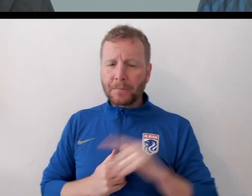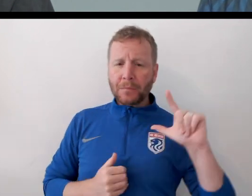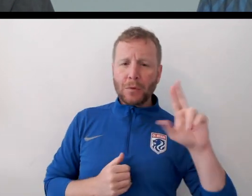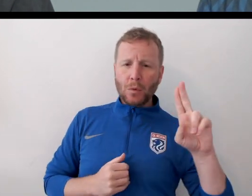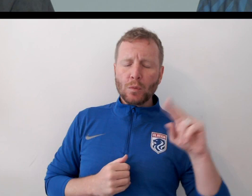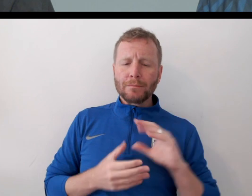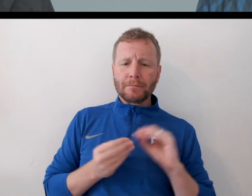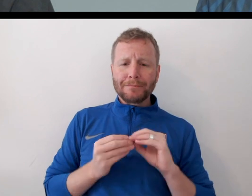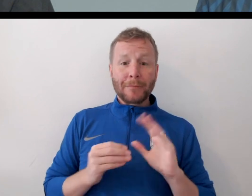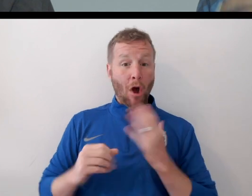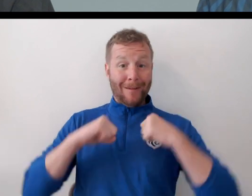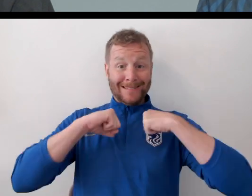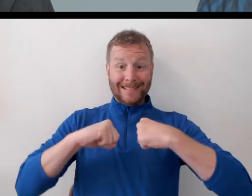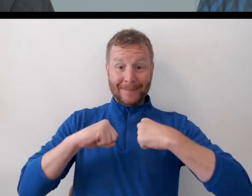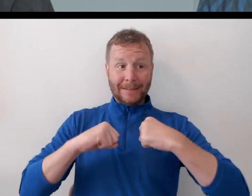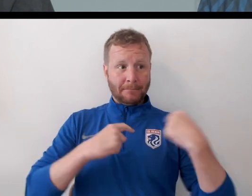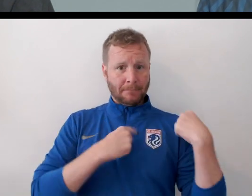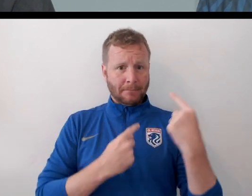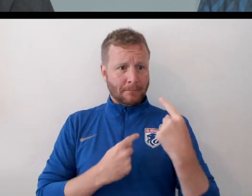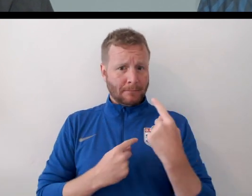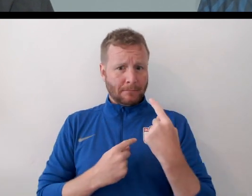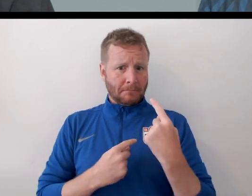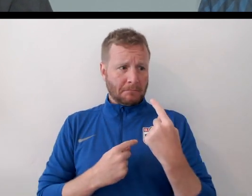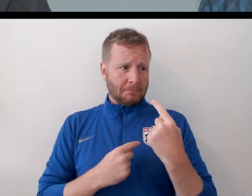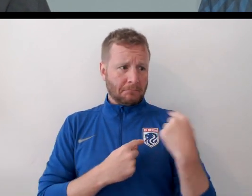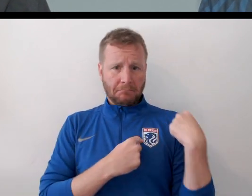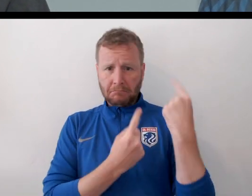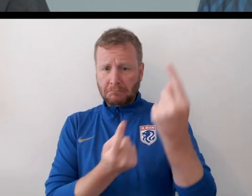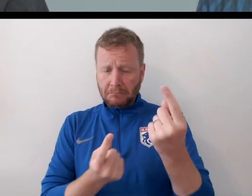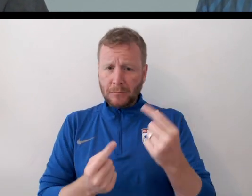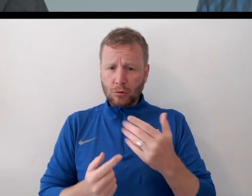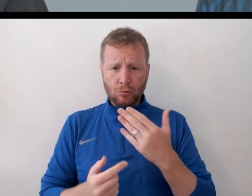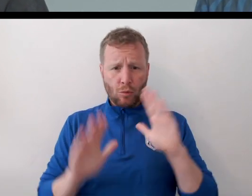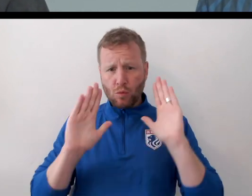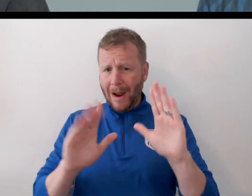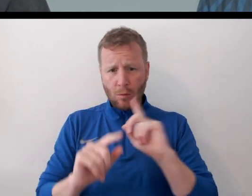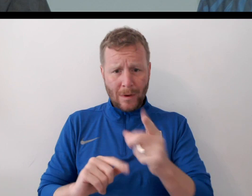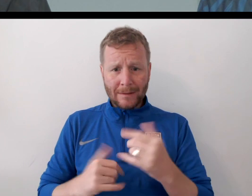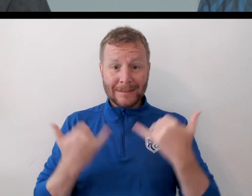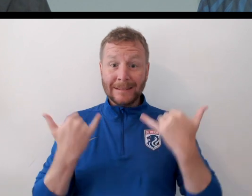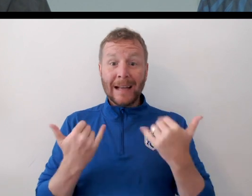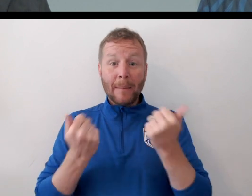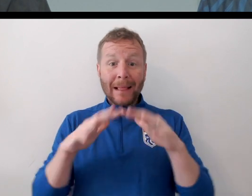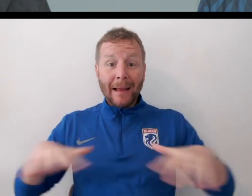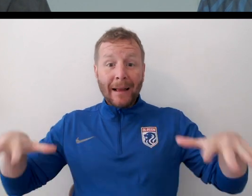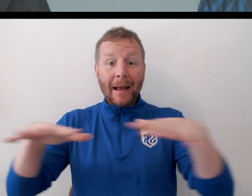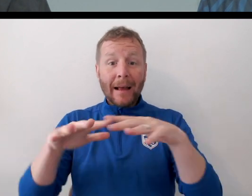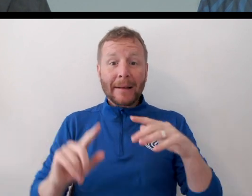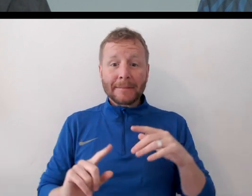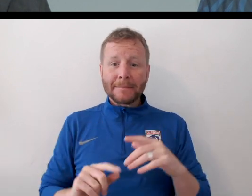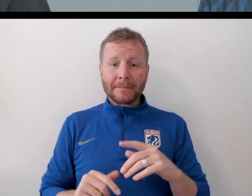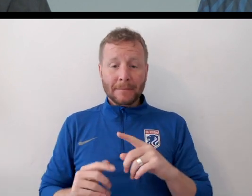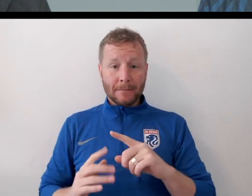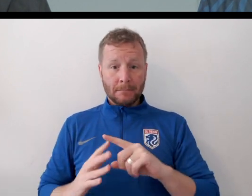defensive response, the last couple of years have been really great with this team. I think on the field today, from like